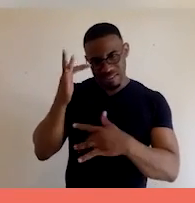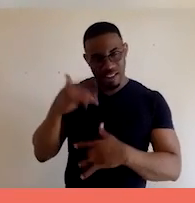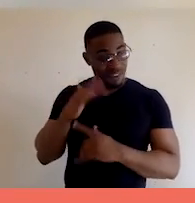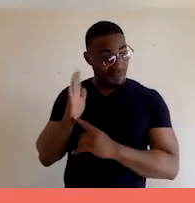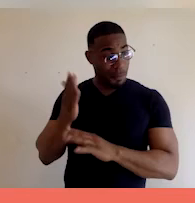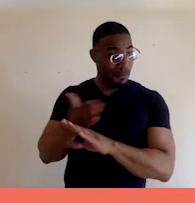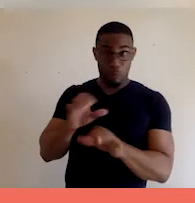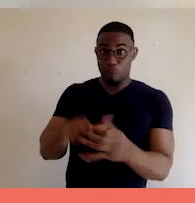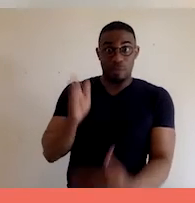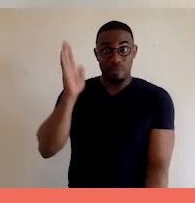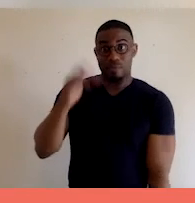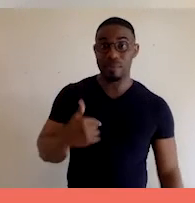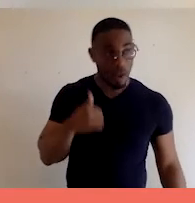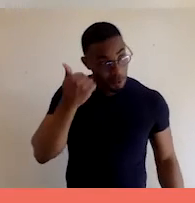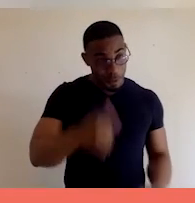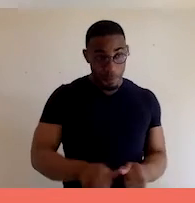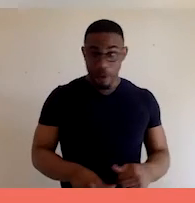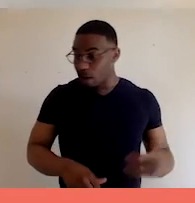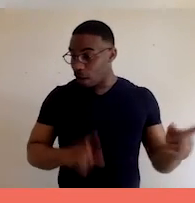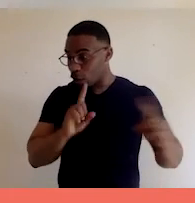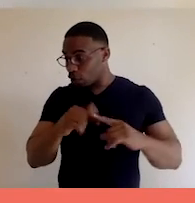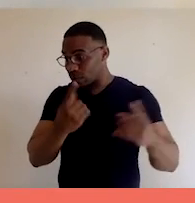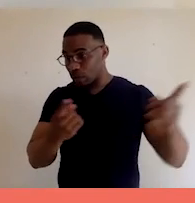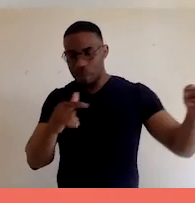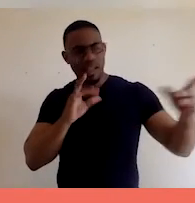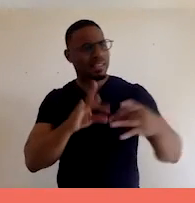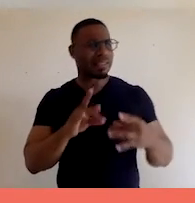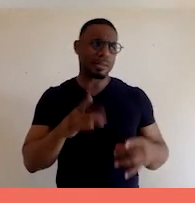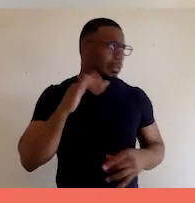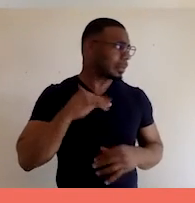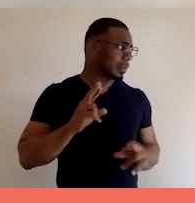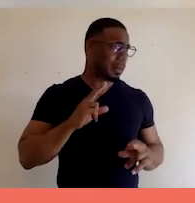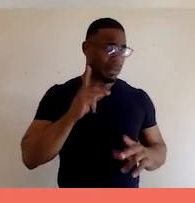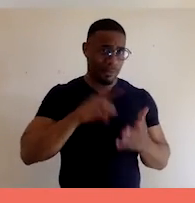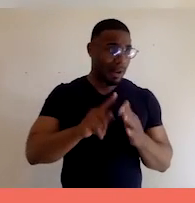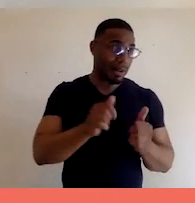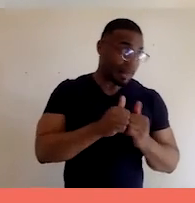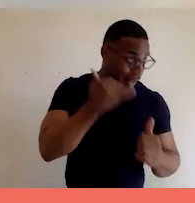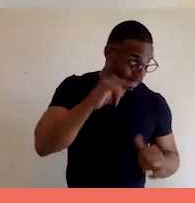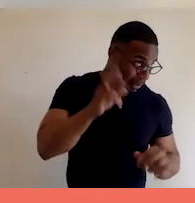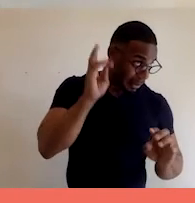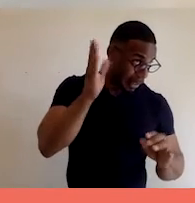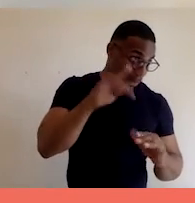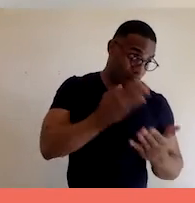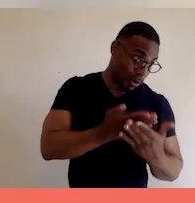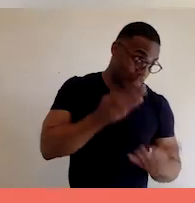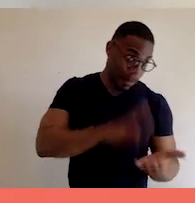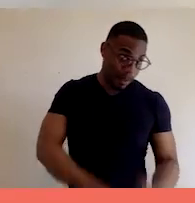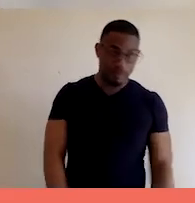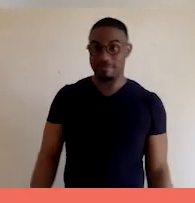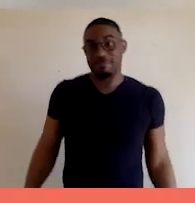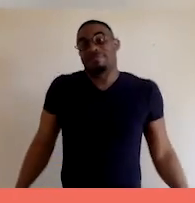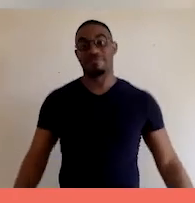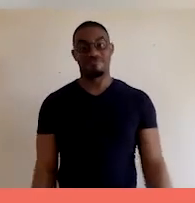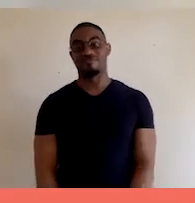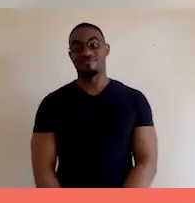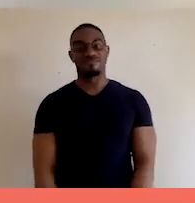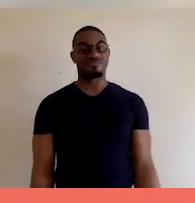5 minutes before doing this. I remember talking to someone and I said, you know, we're about to find out together if this talk is going to be good or bad.